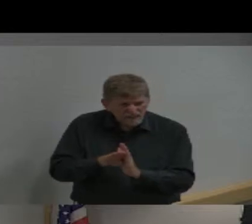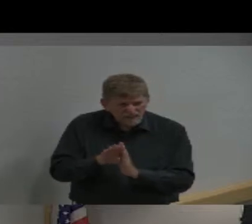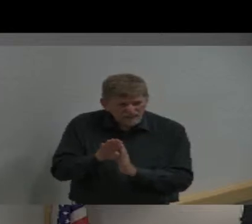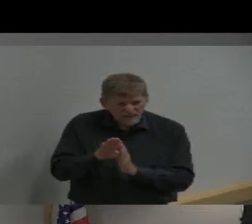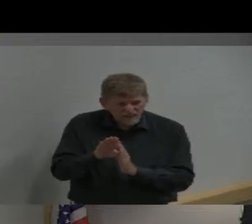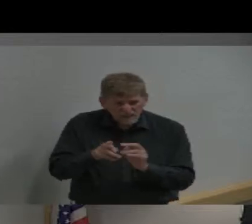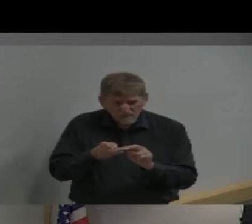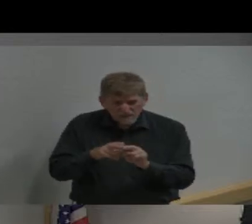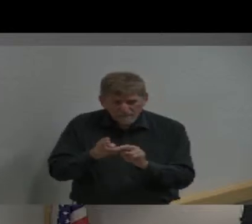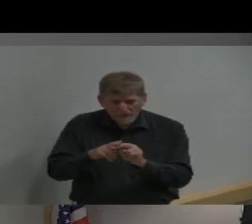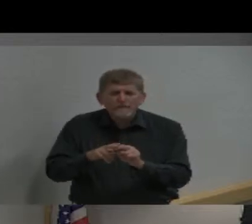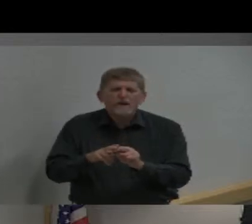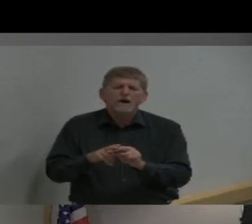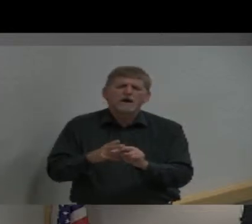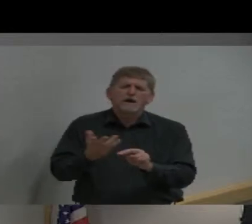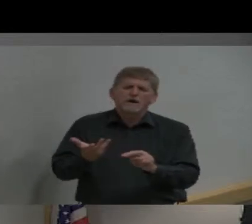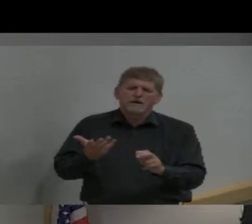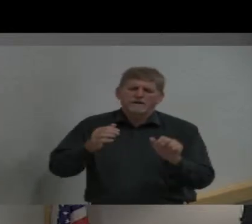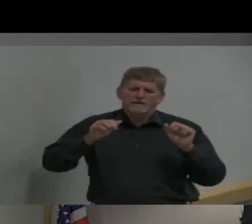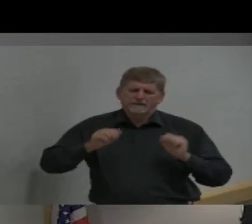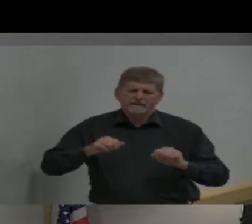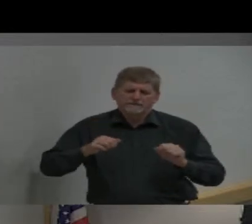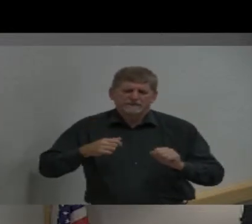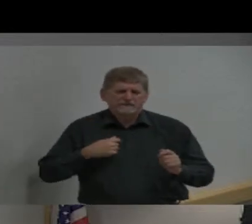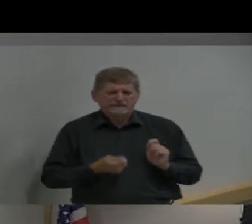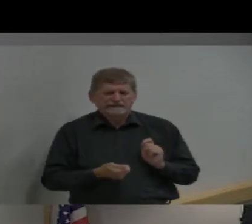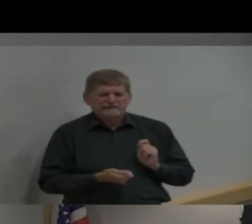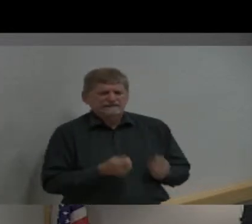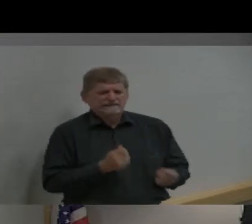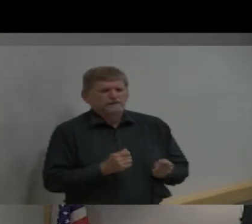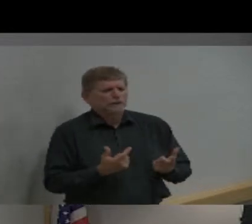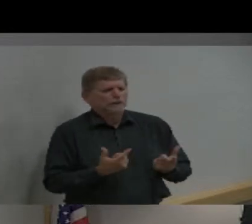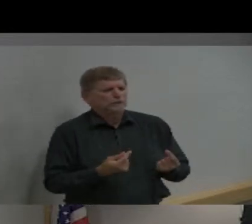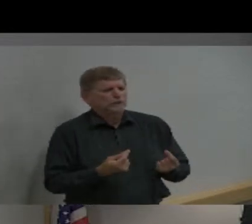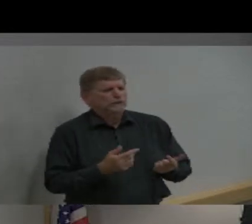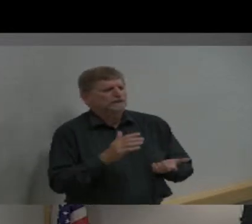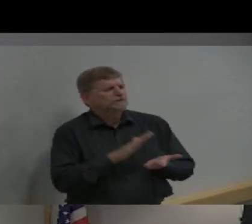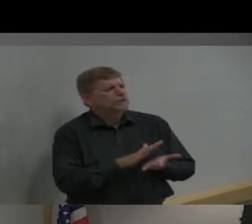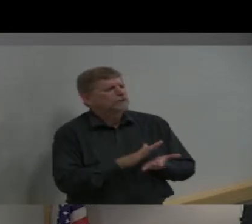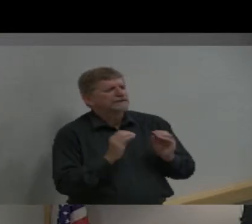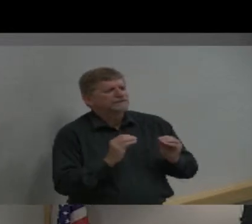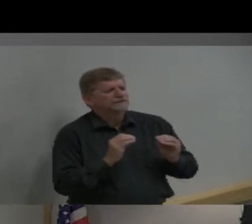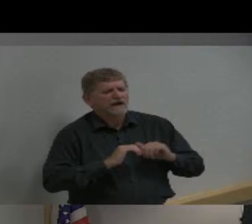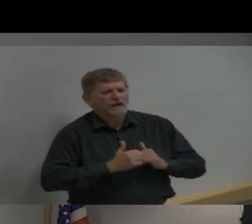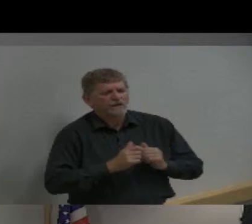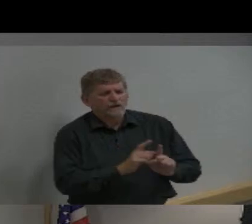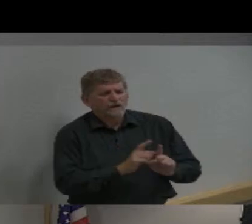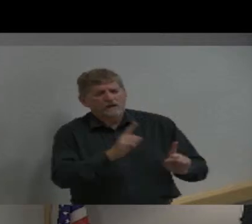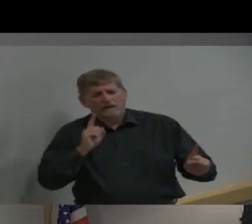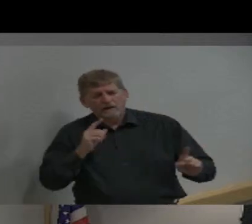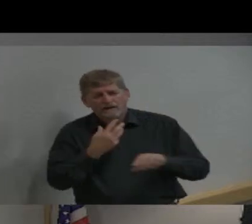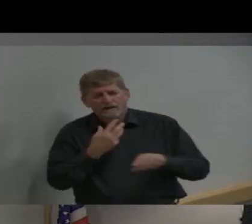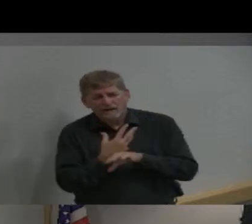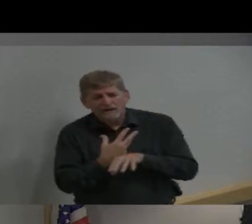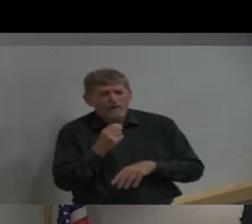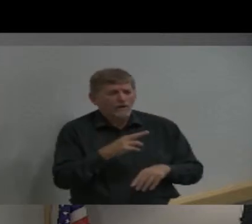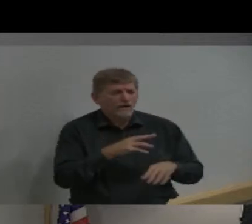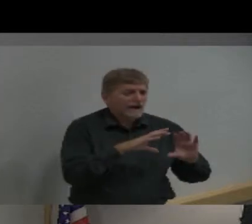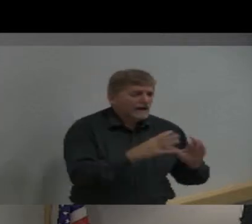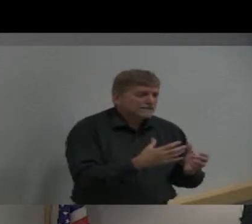of modifying our school arrangements, but we're still watching our data at this point.